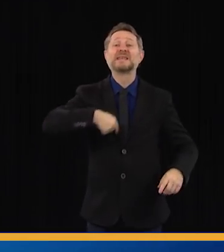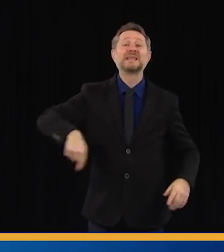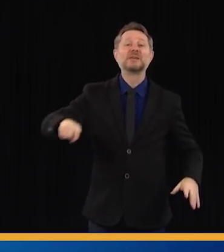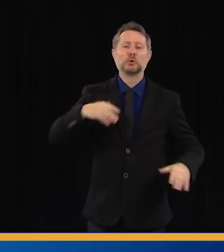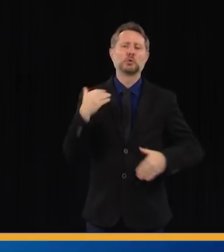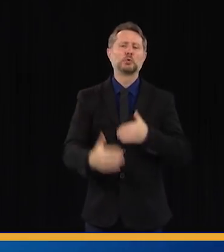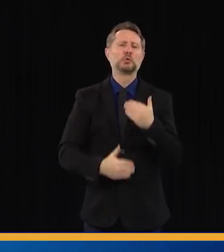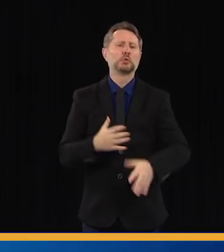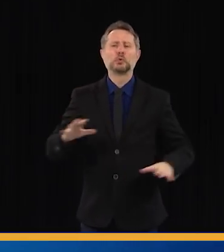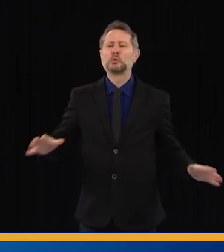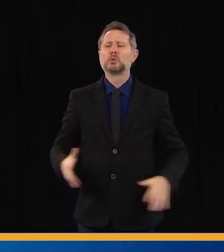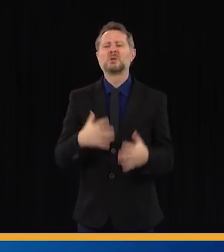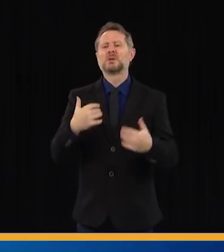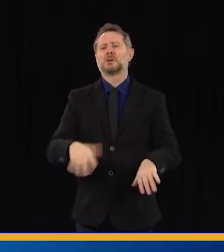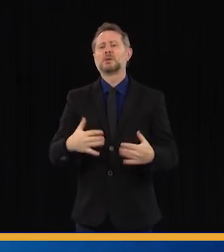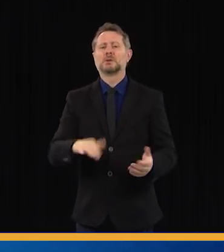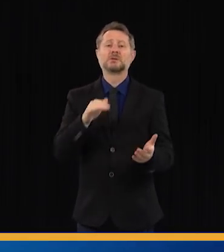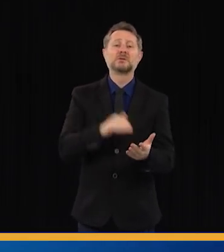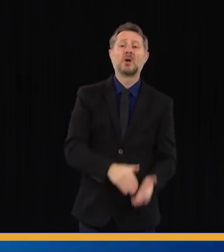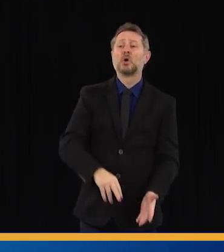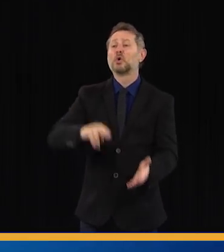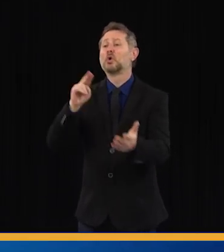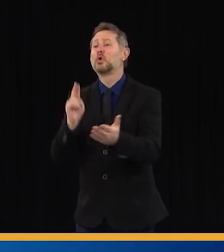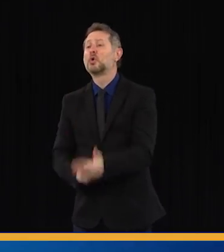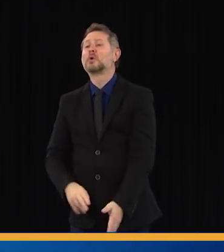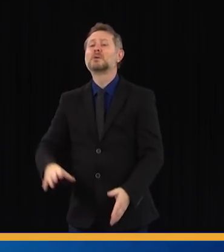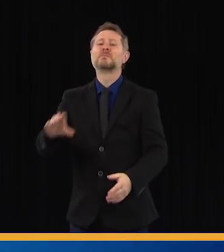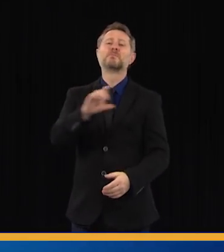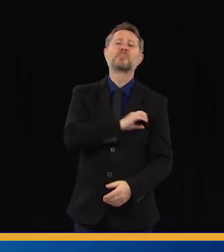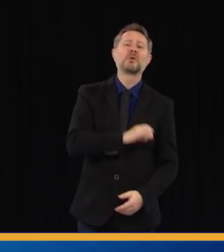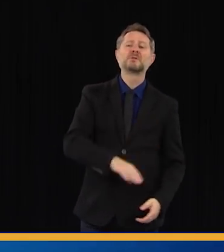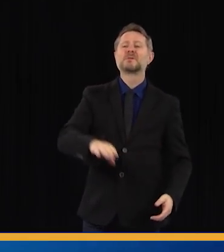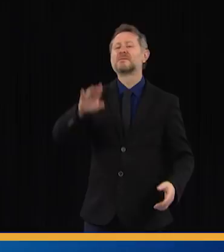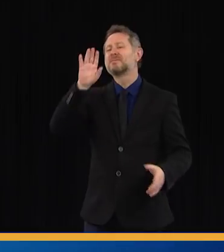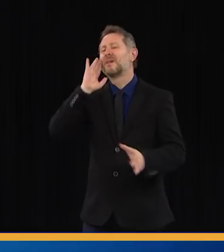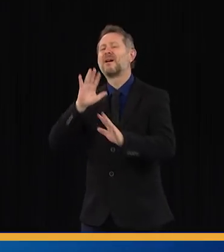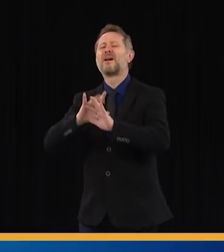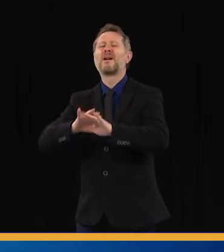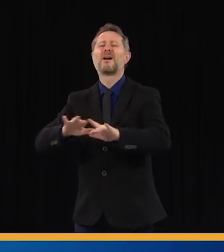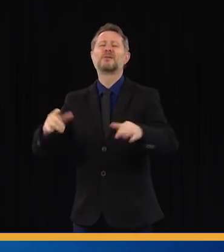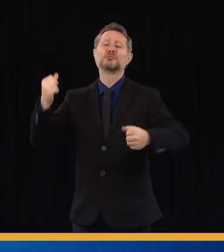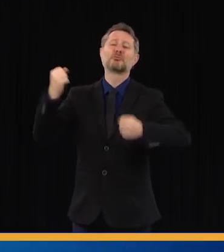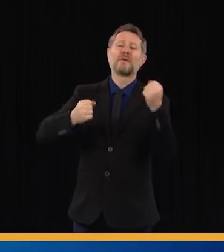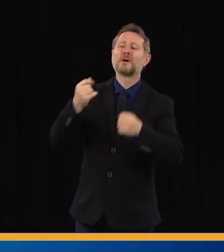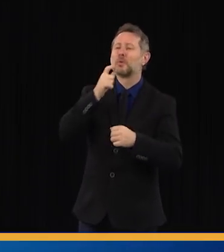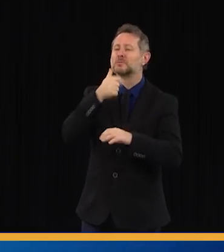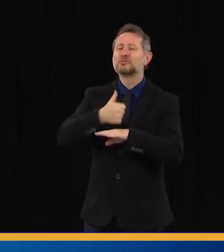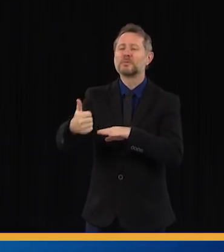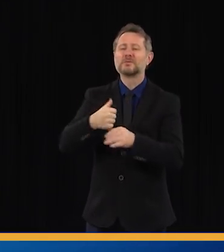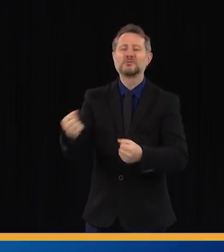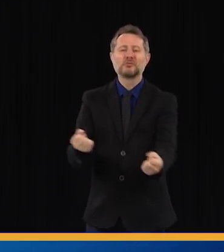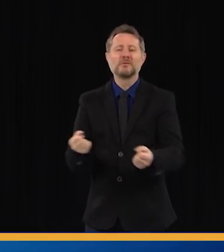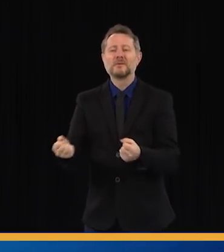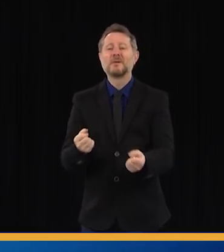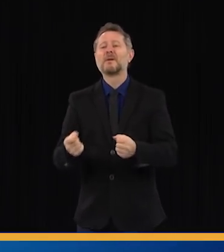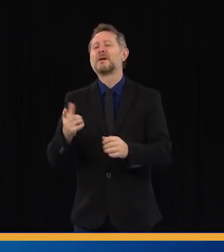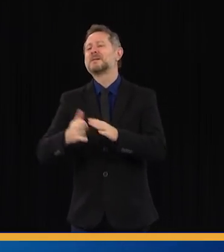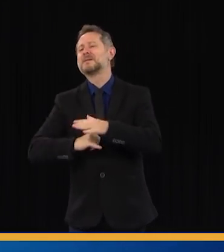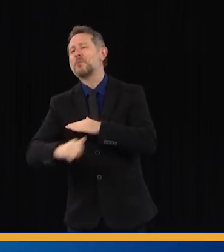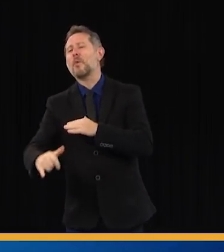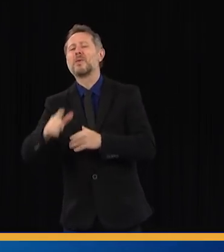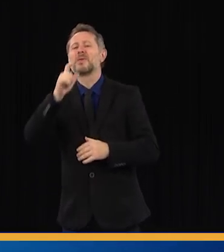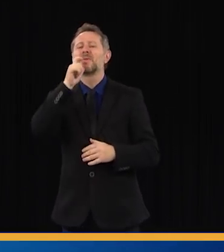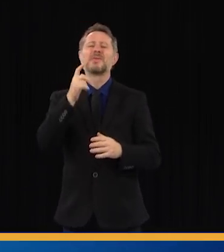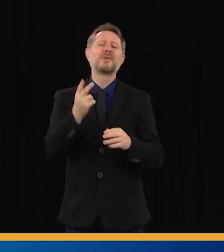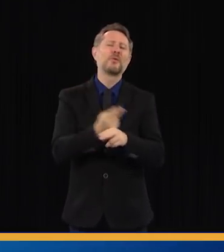workers, police officers, transportation workers who showed up to drive those trains and buses every day.